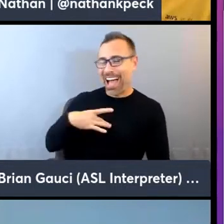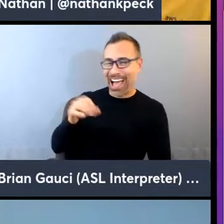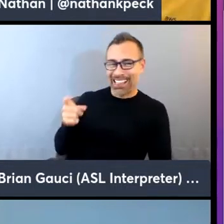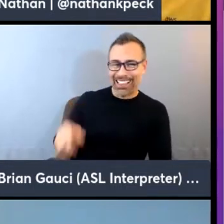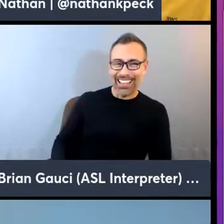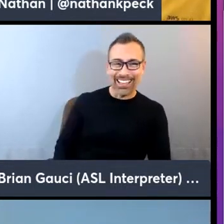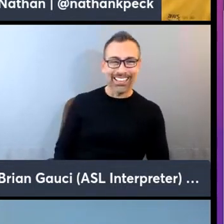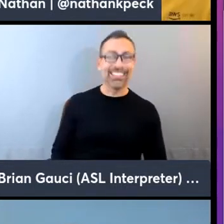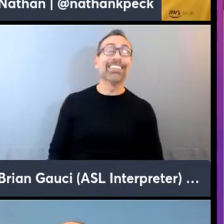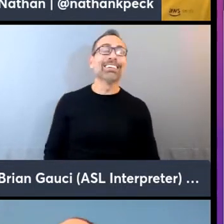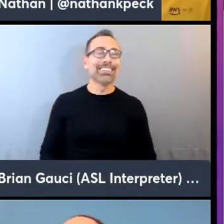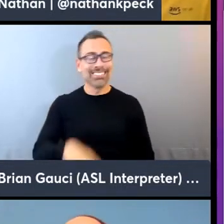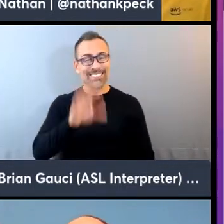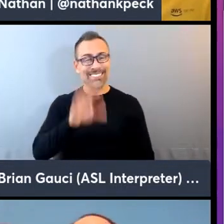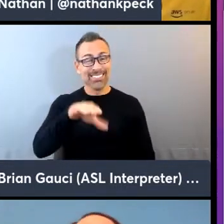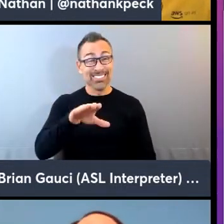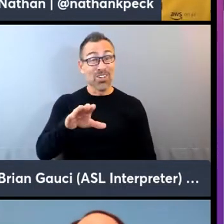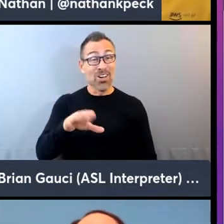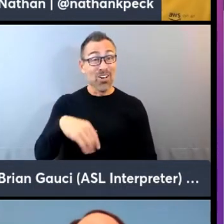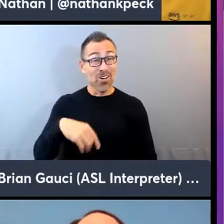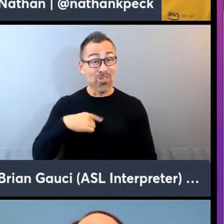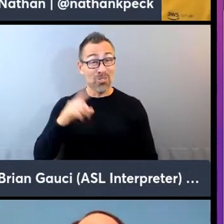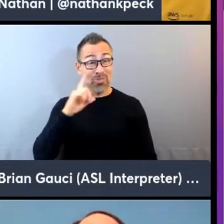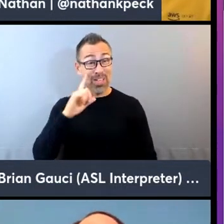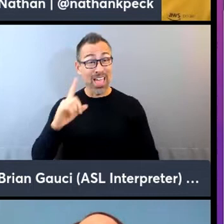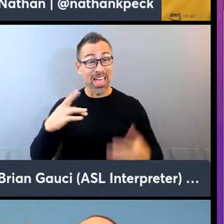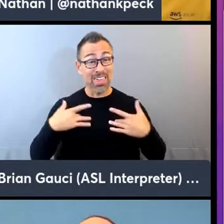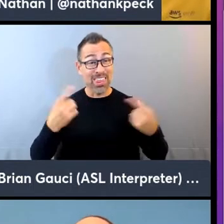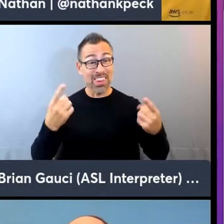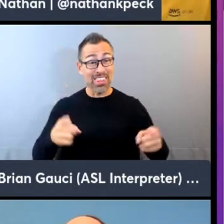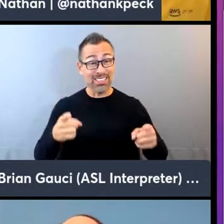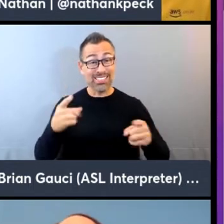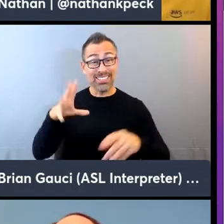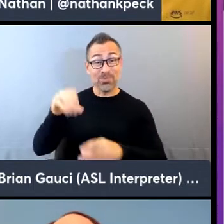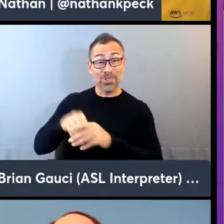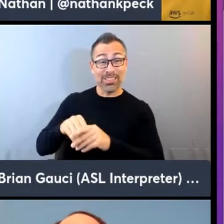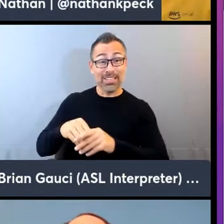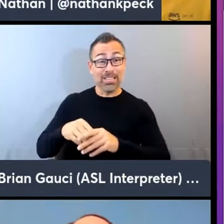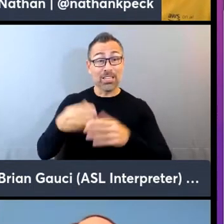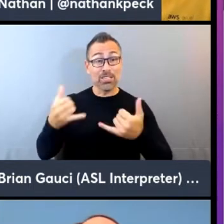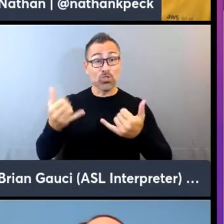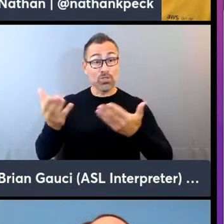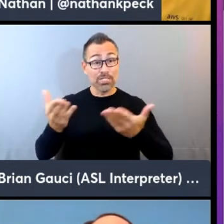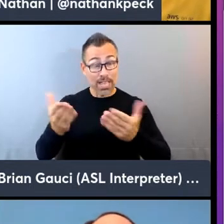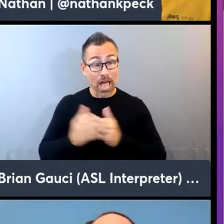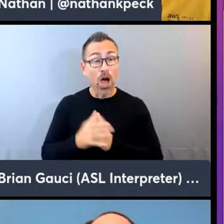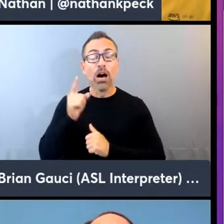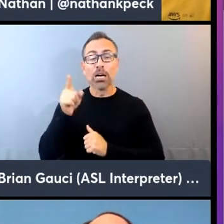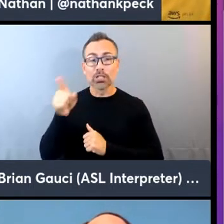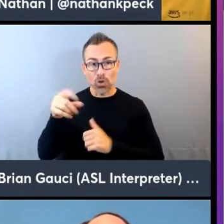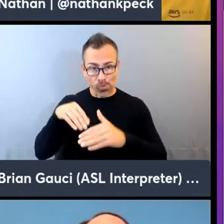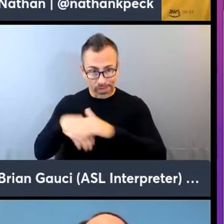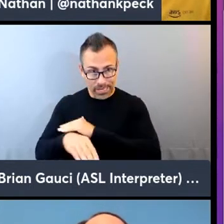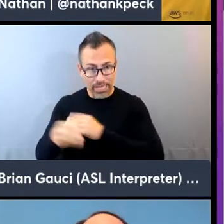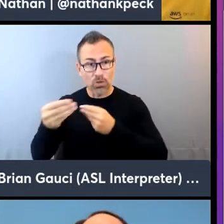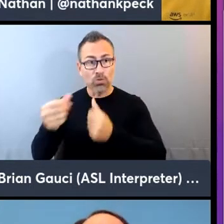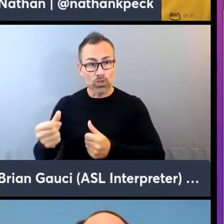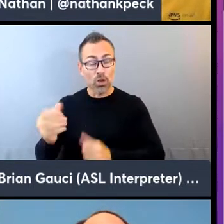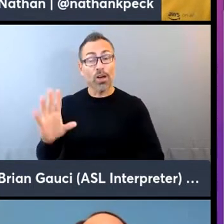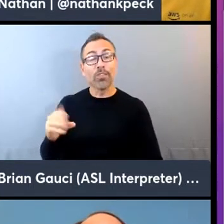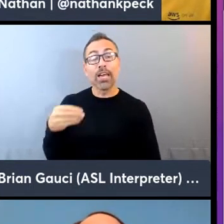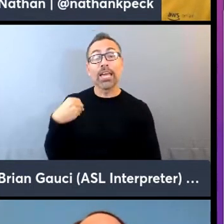so that an incident was also created in ServiceNow. Now I can go resolve that incident, give the workaround that we